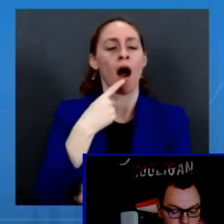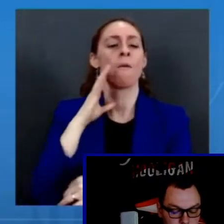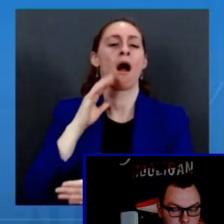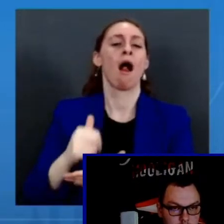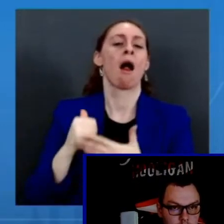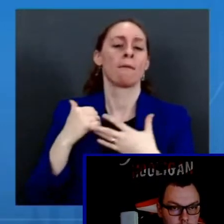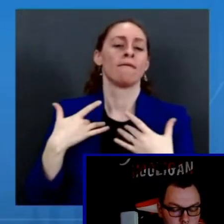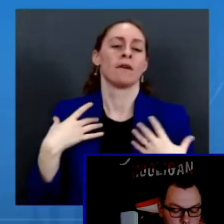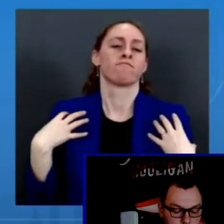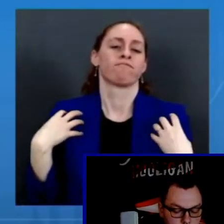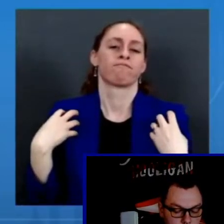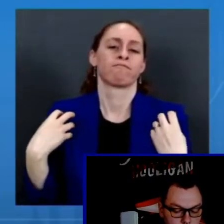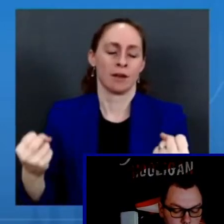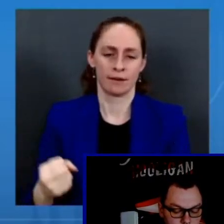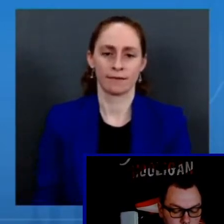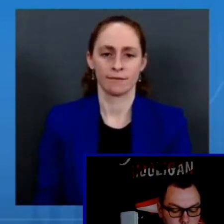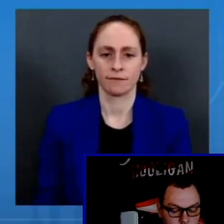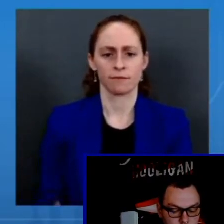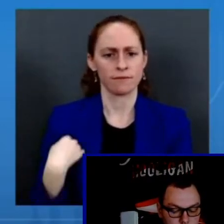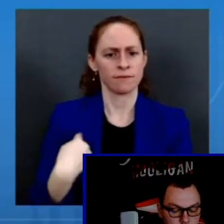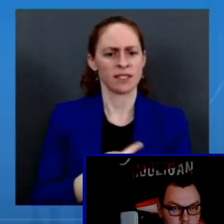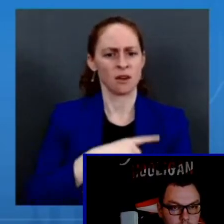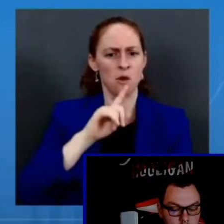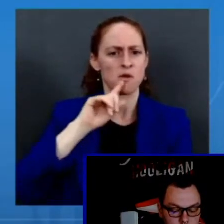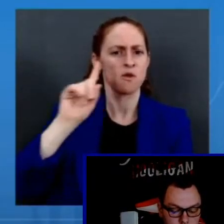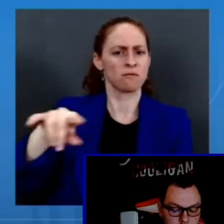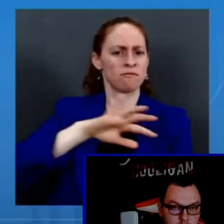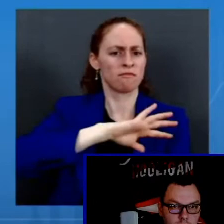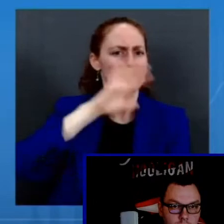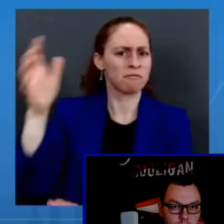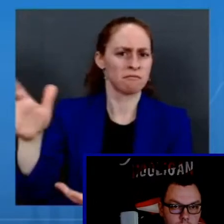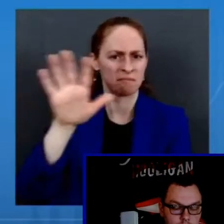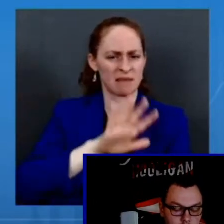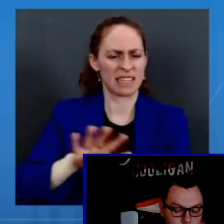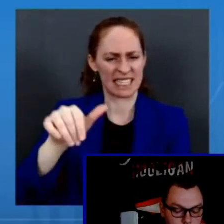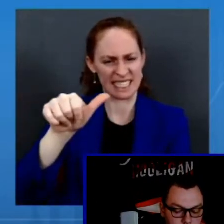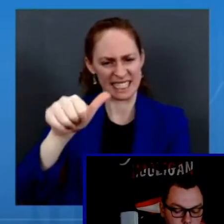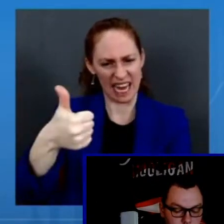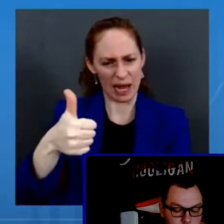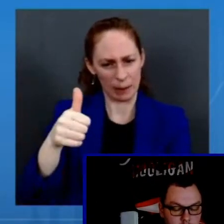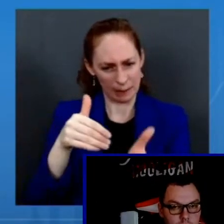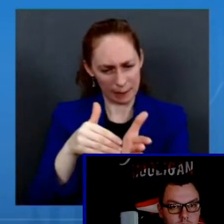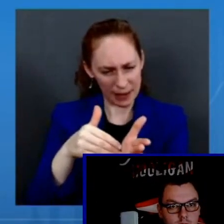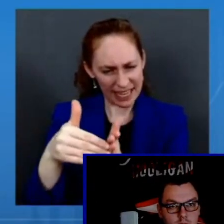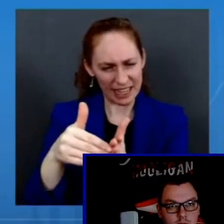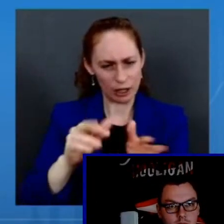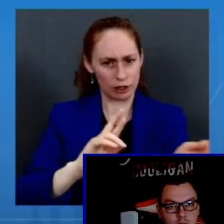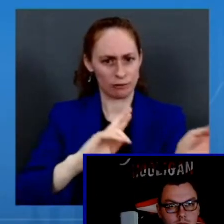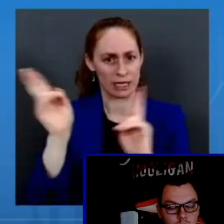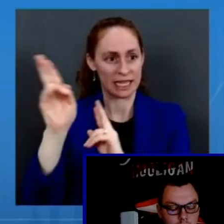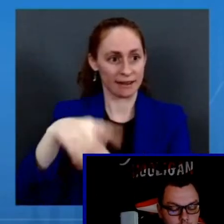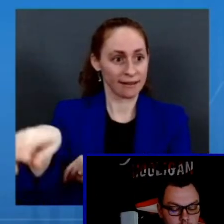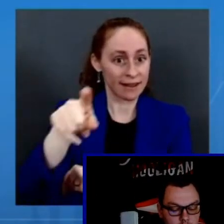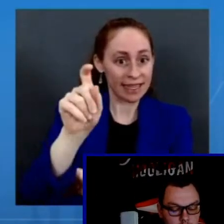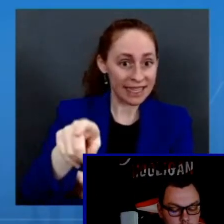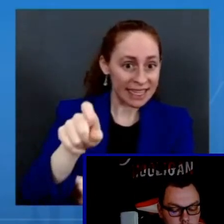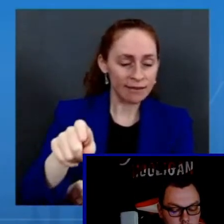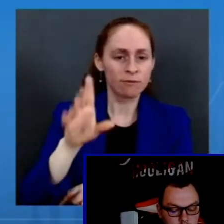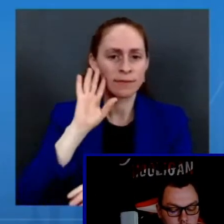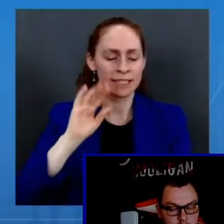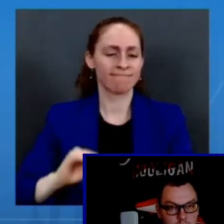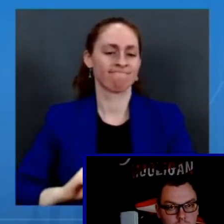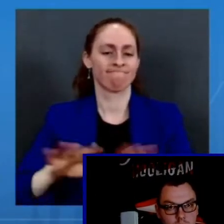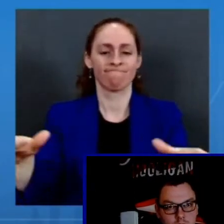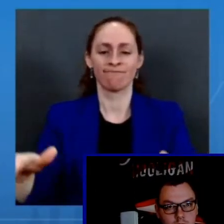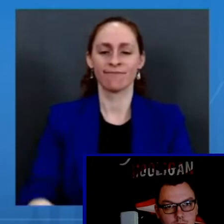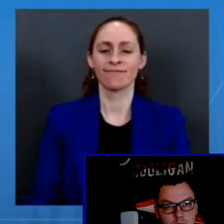According to Pfizer, the complex chemistry involved in creating the active ingredient in the pill means production takes about 6 to